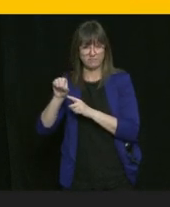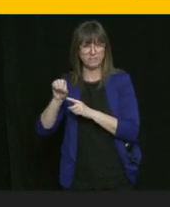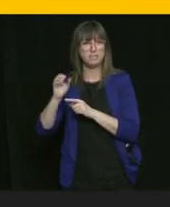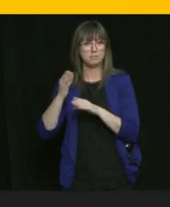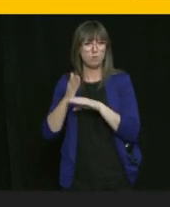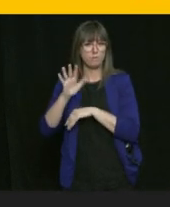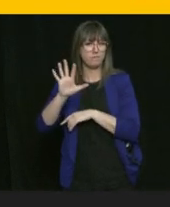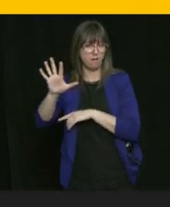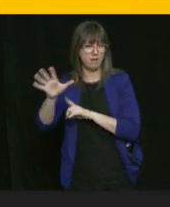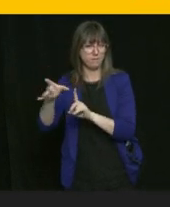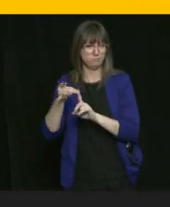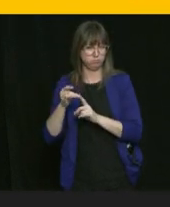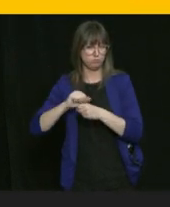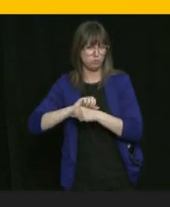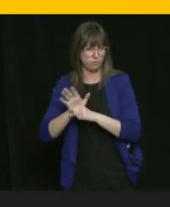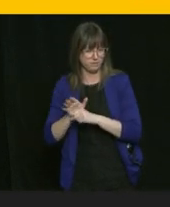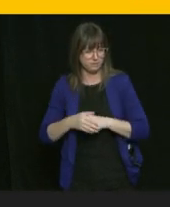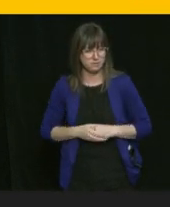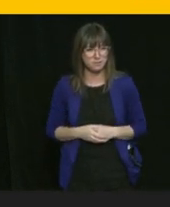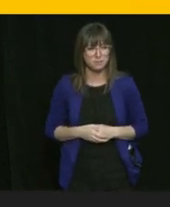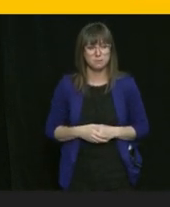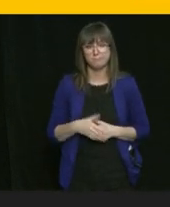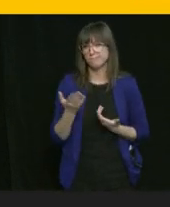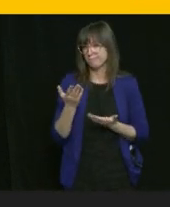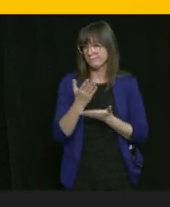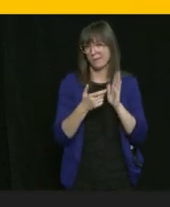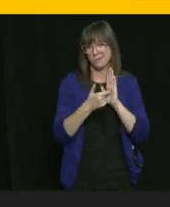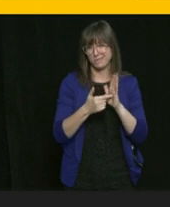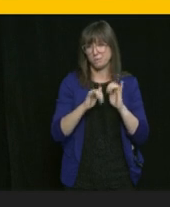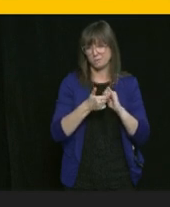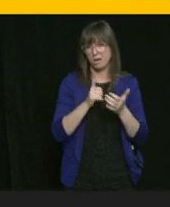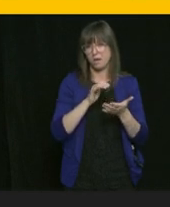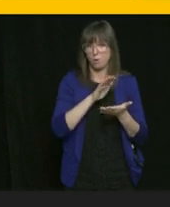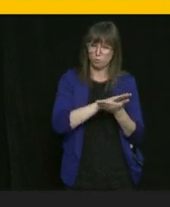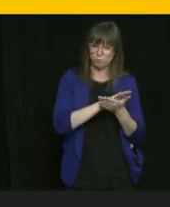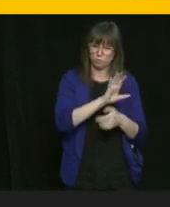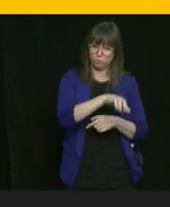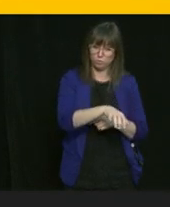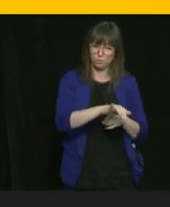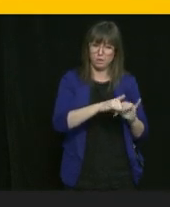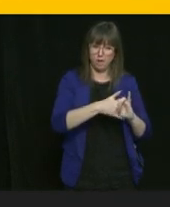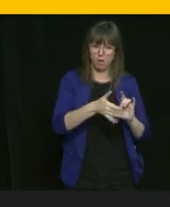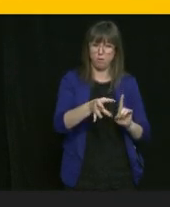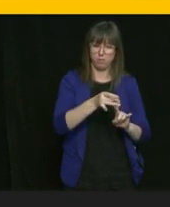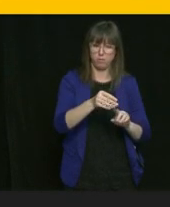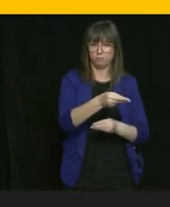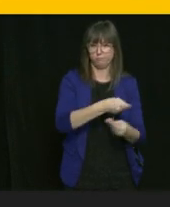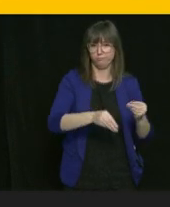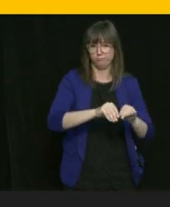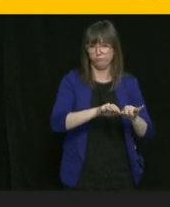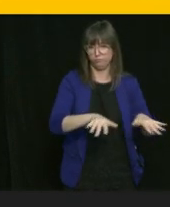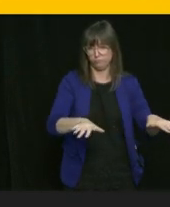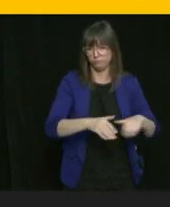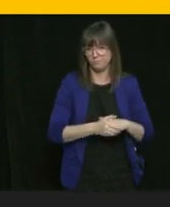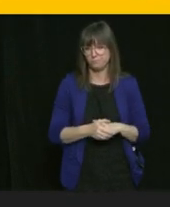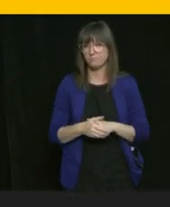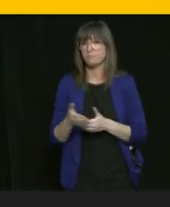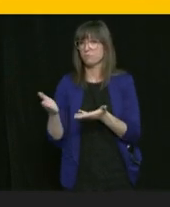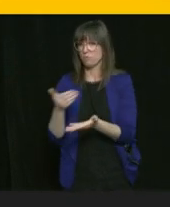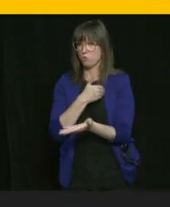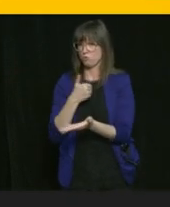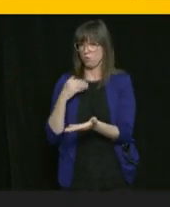cases. This includes some examples of spread occurring in a school environment. In this map of Toronto, we